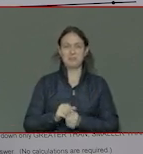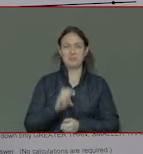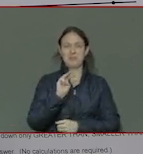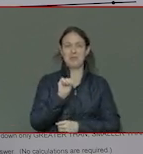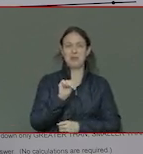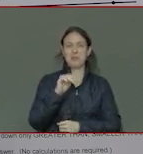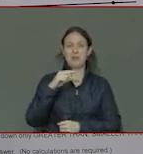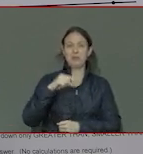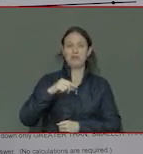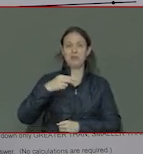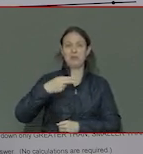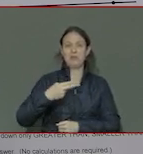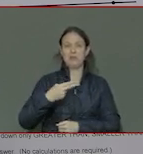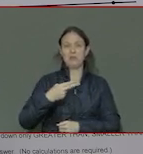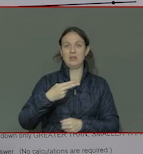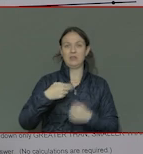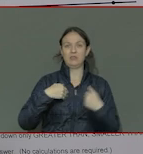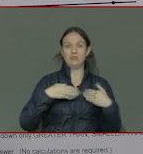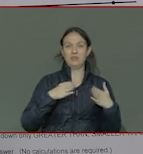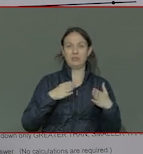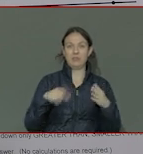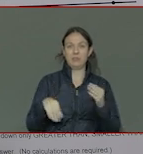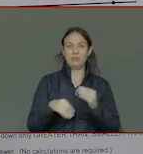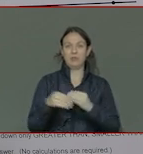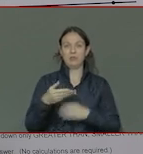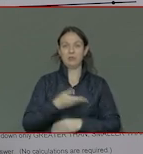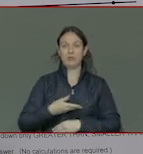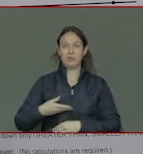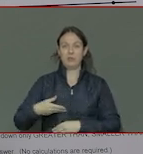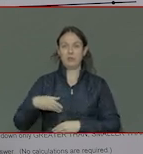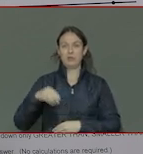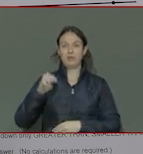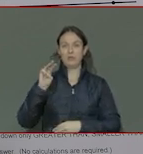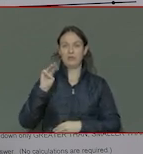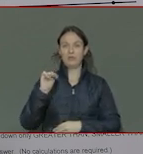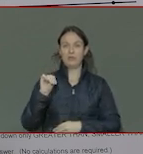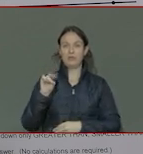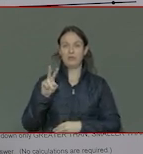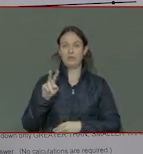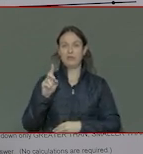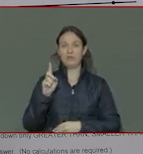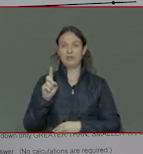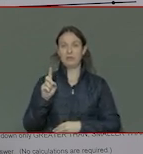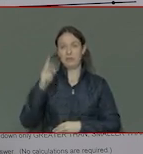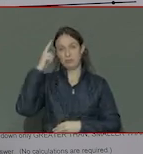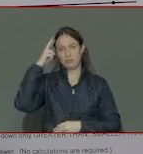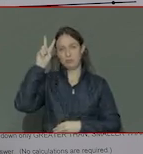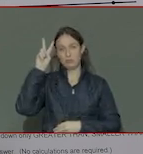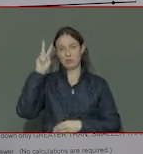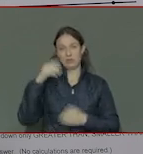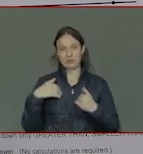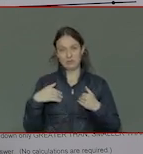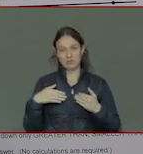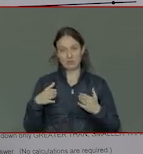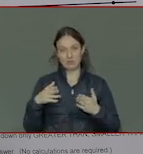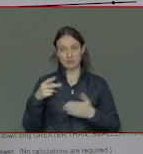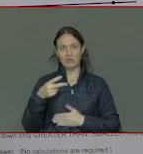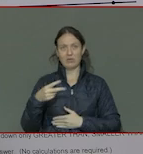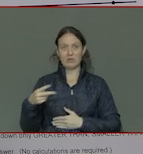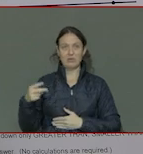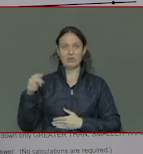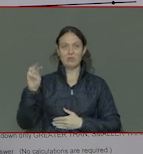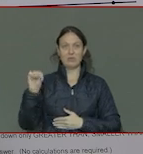mgh initial plus half mv square initial equals mgh